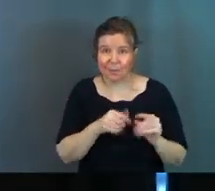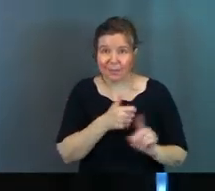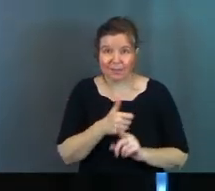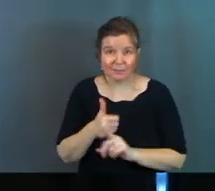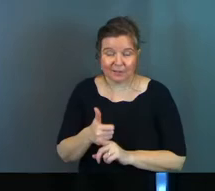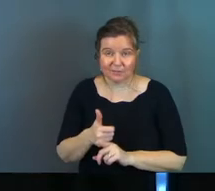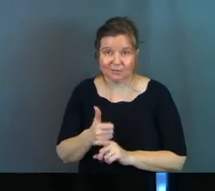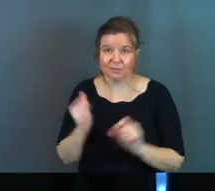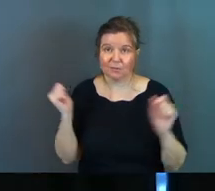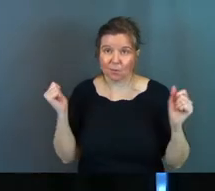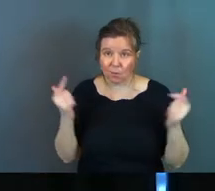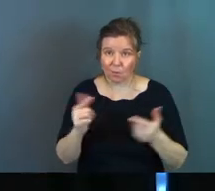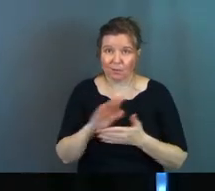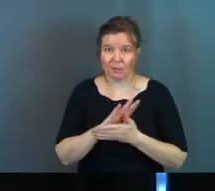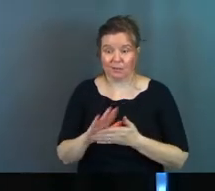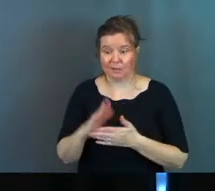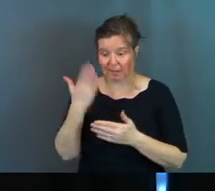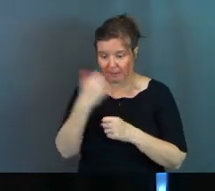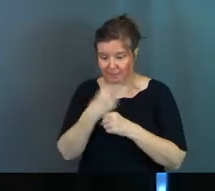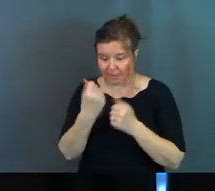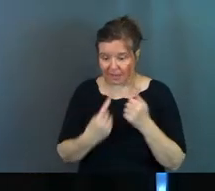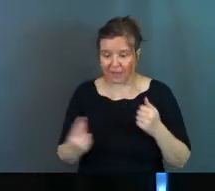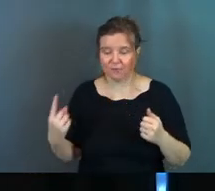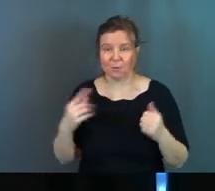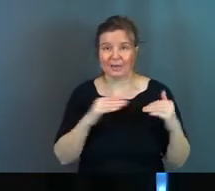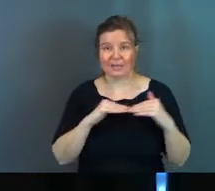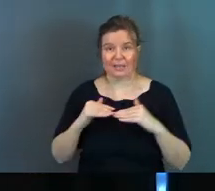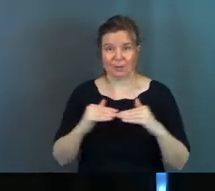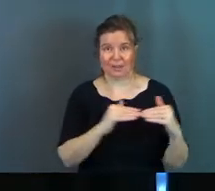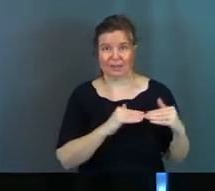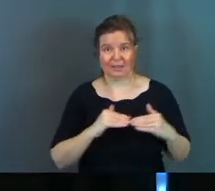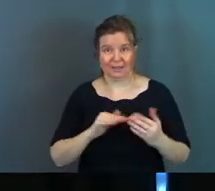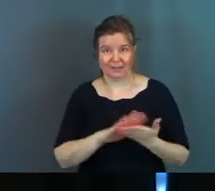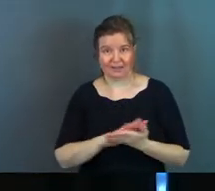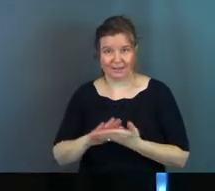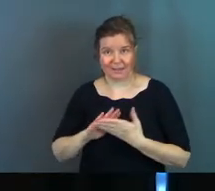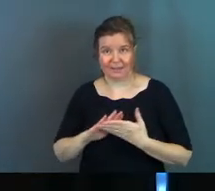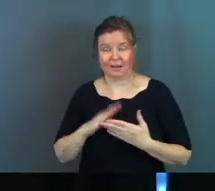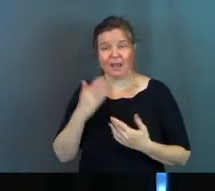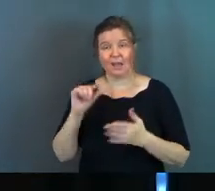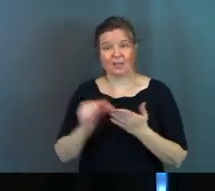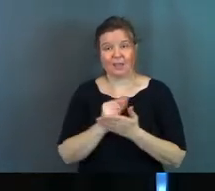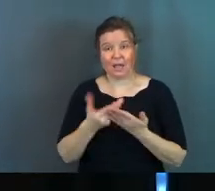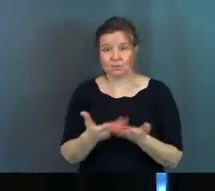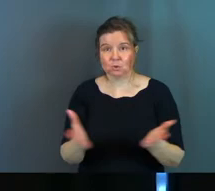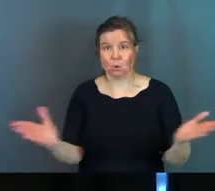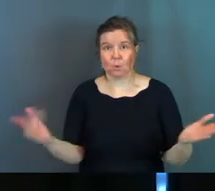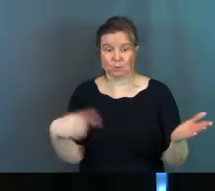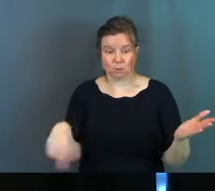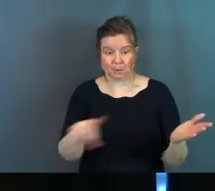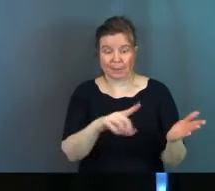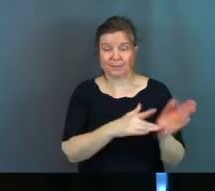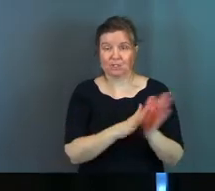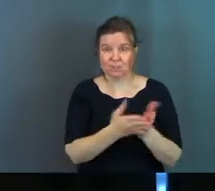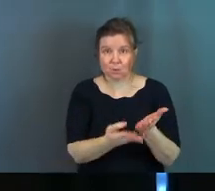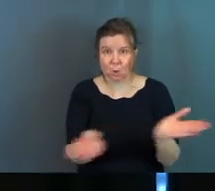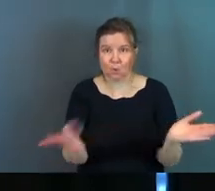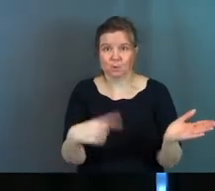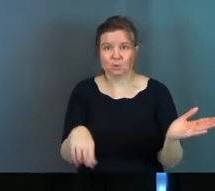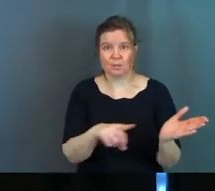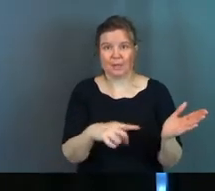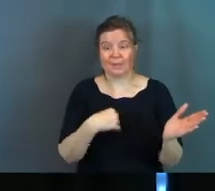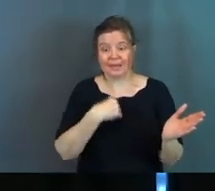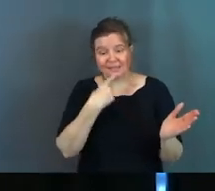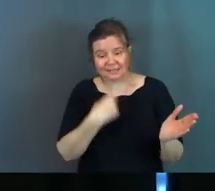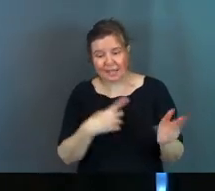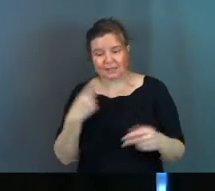themselves. That God has made everyone equally, and the gospel is open to them, and Jesus is open to them. And